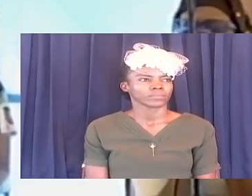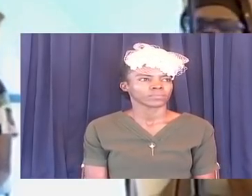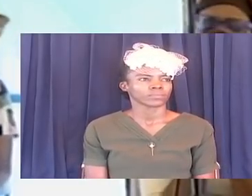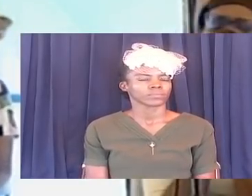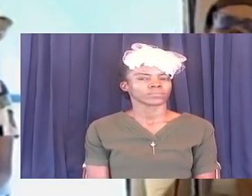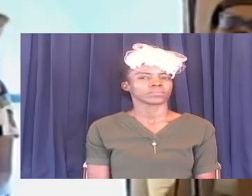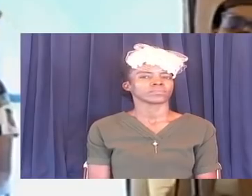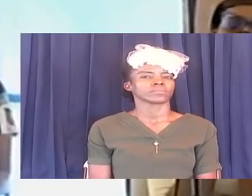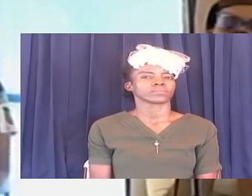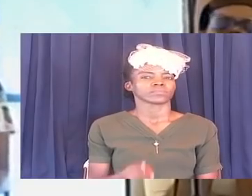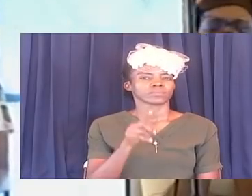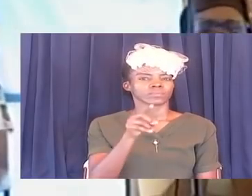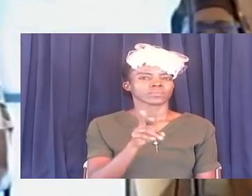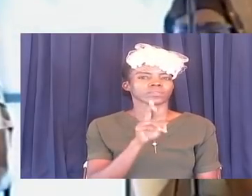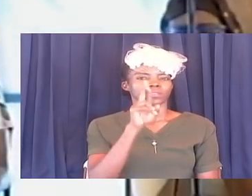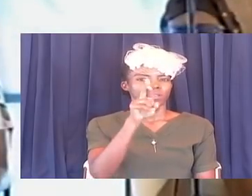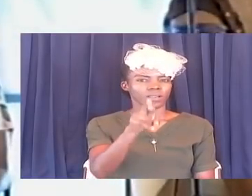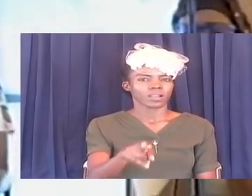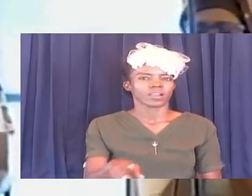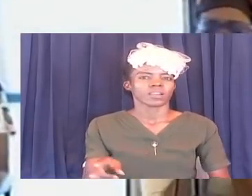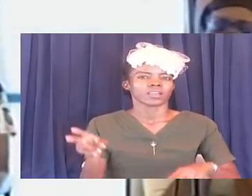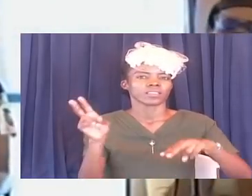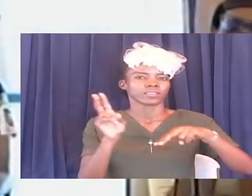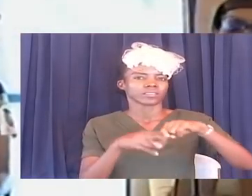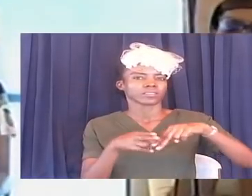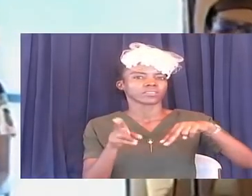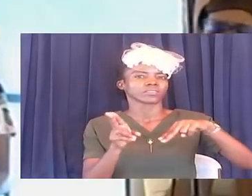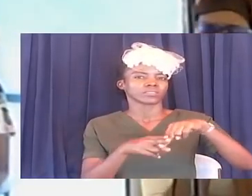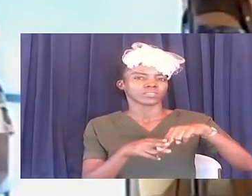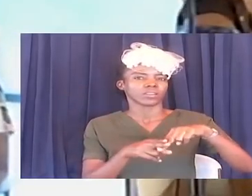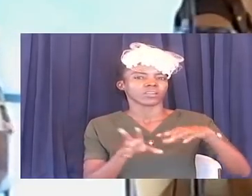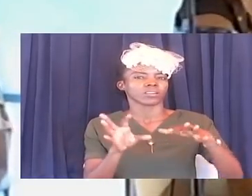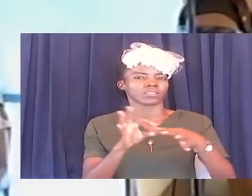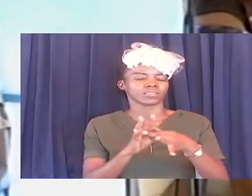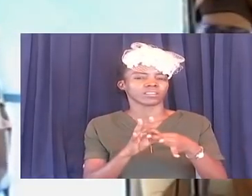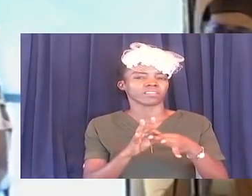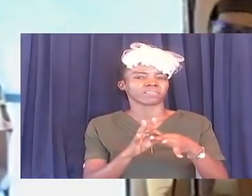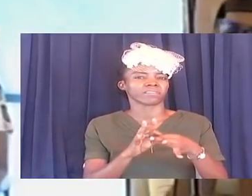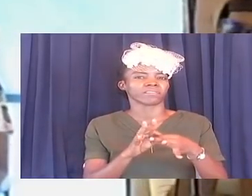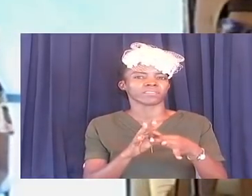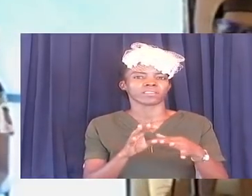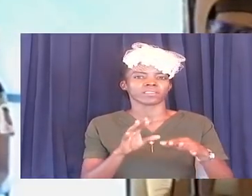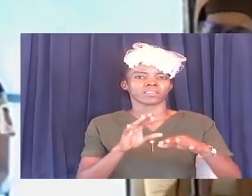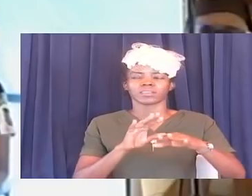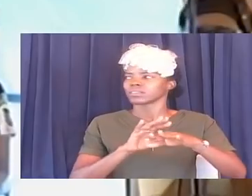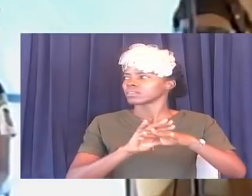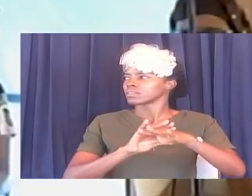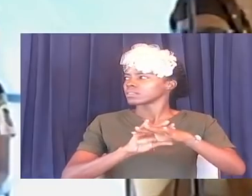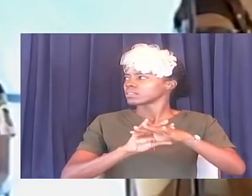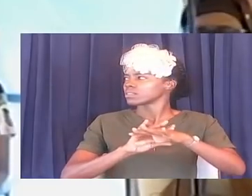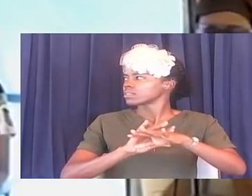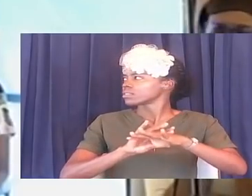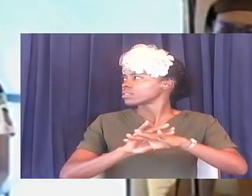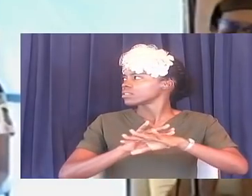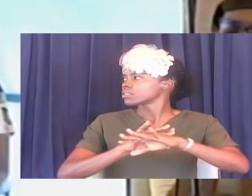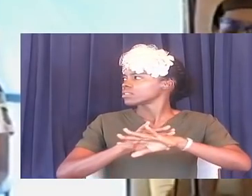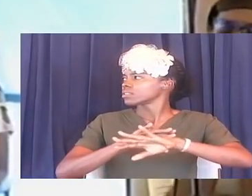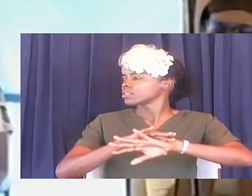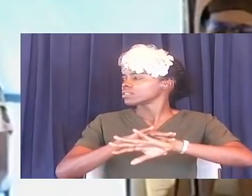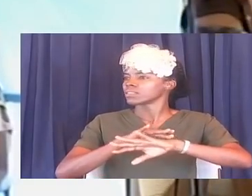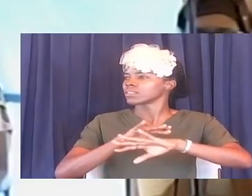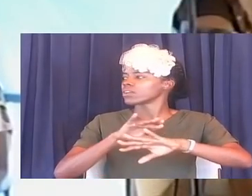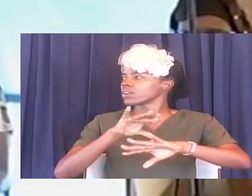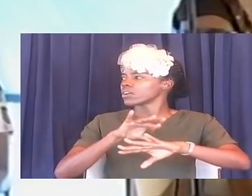You are the salt of the earth. You are the